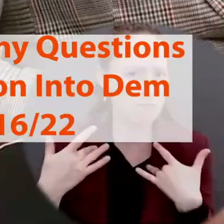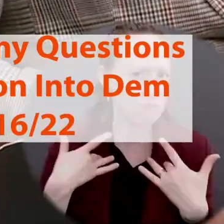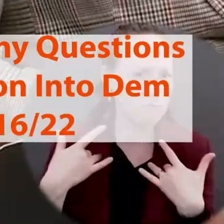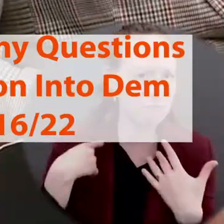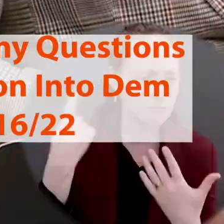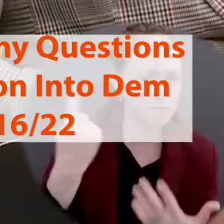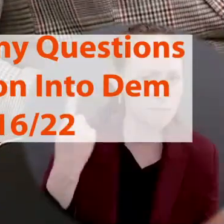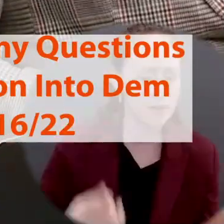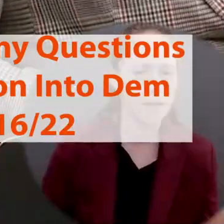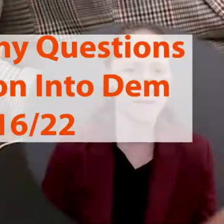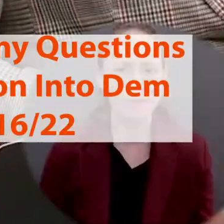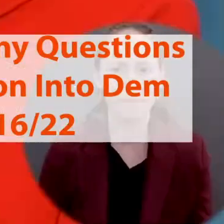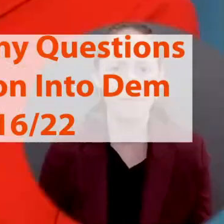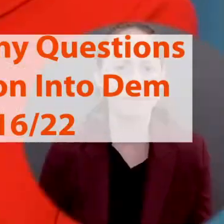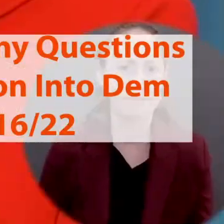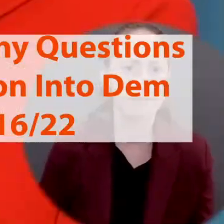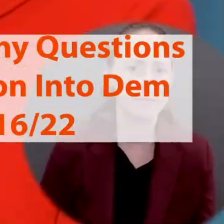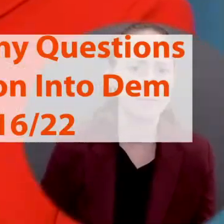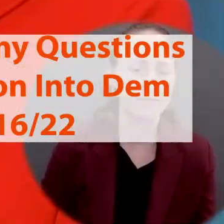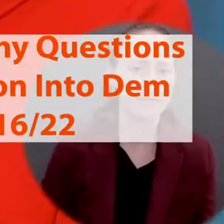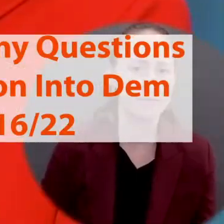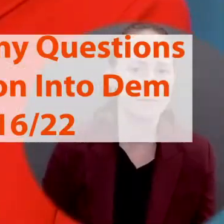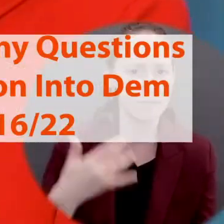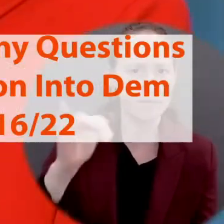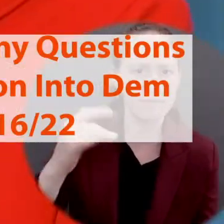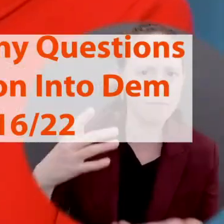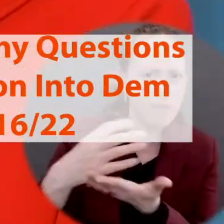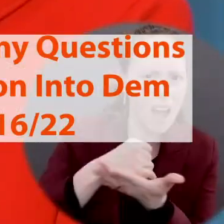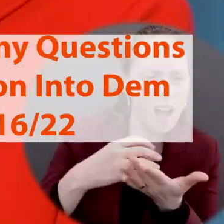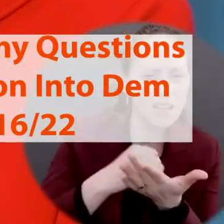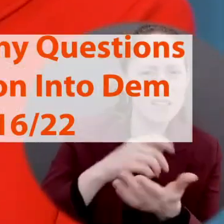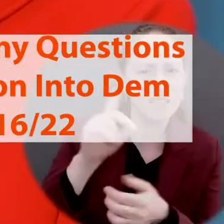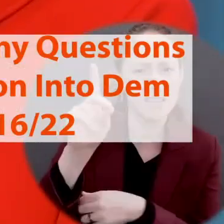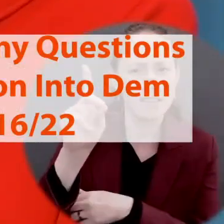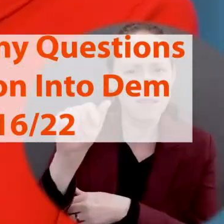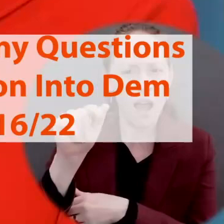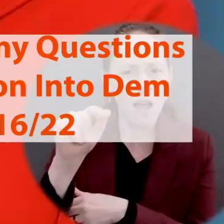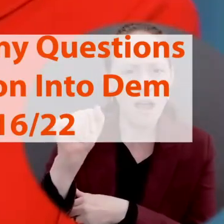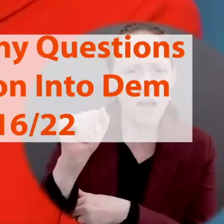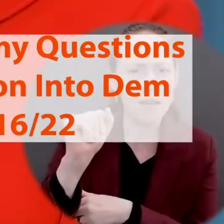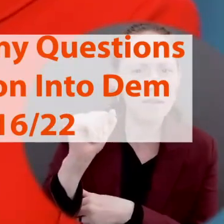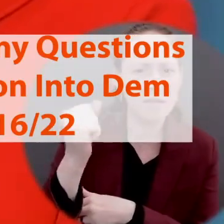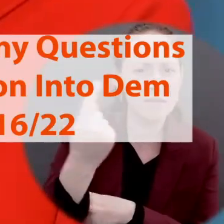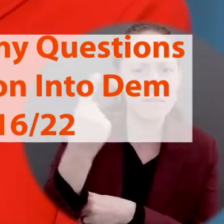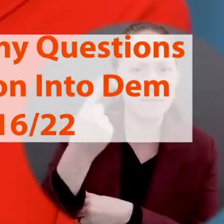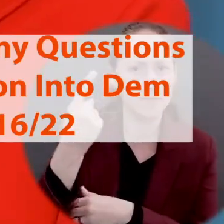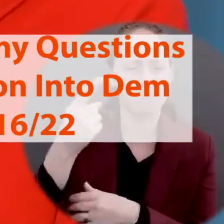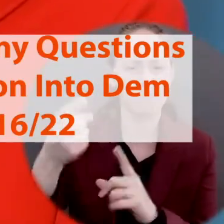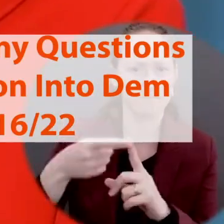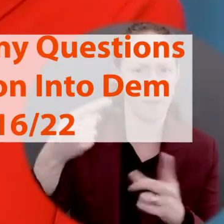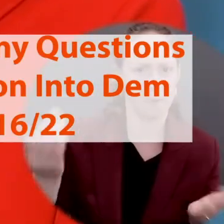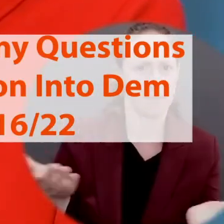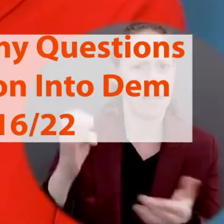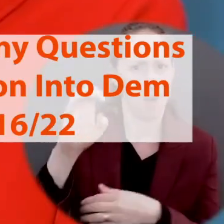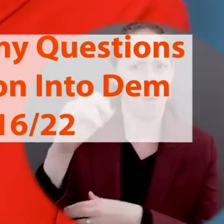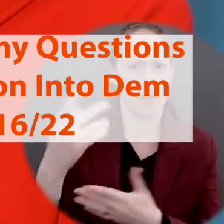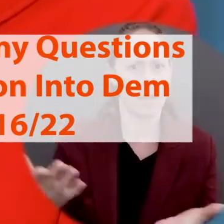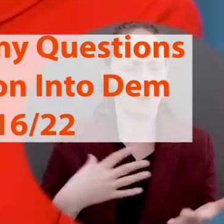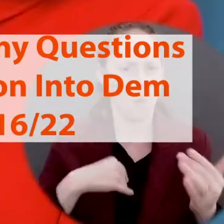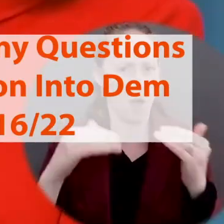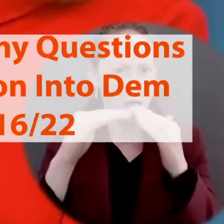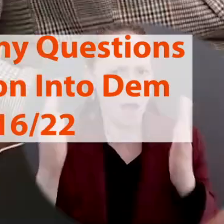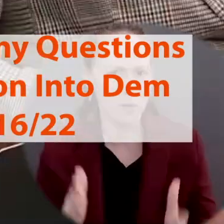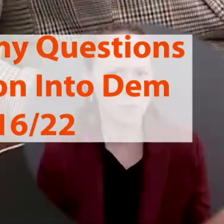when it stopped? Again, I know you asked my colleague a few questions about this the other day, but I would point you any questions about this to the Department of Justice. And